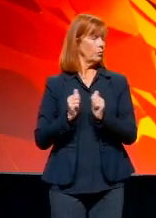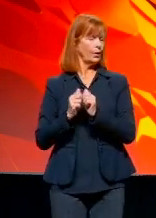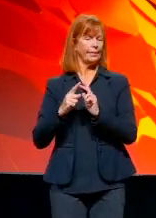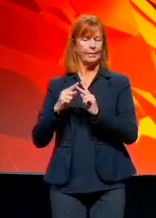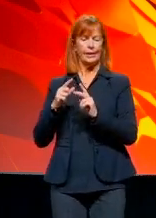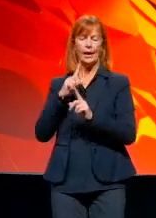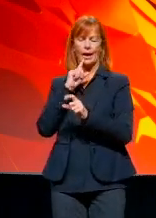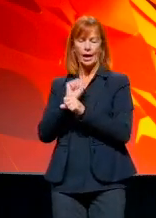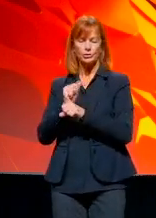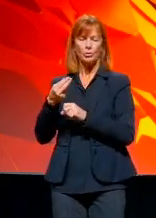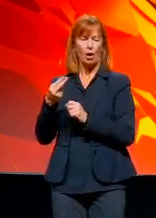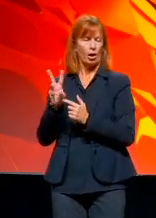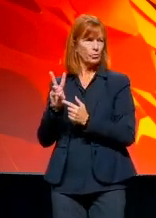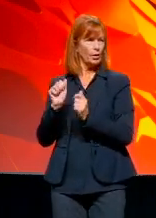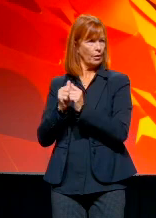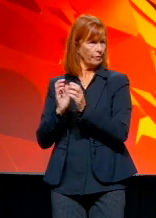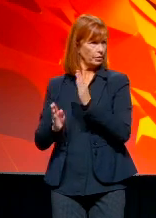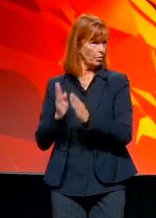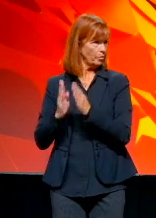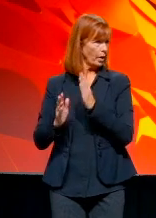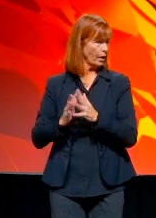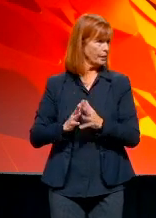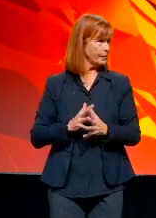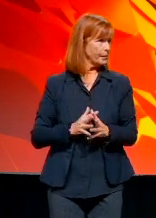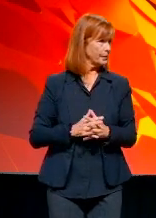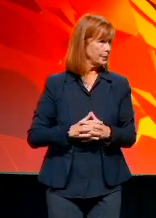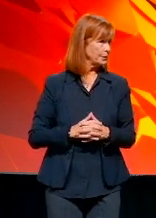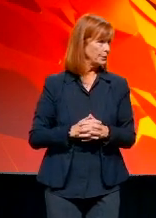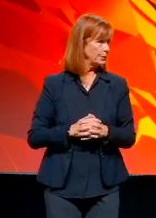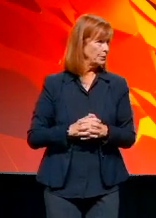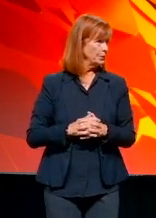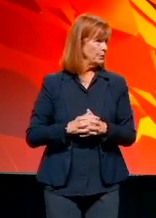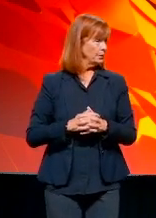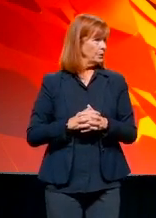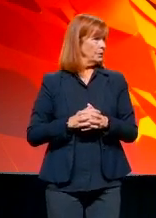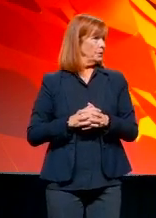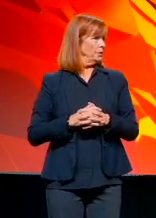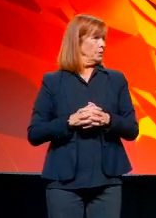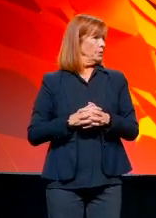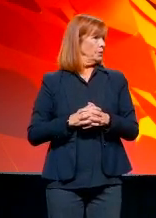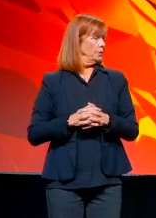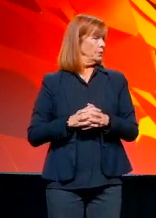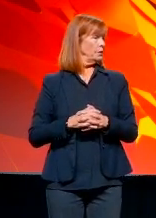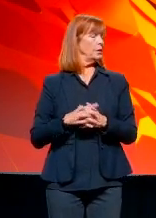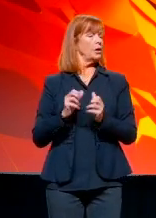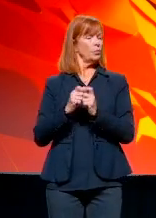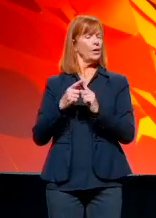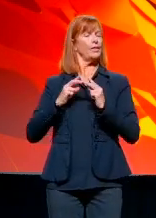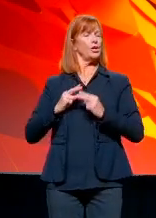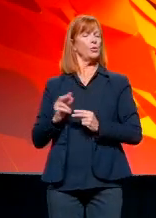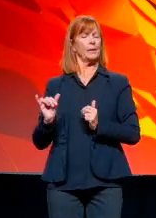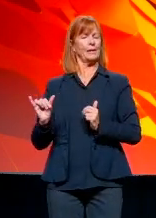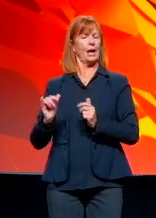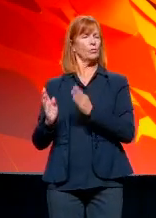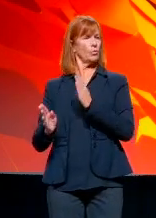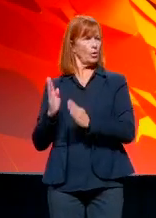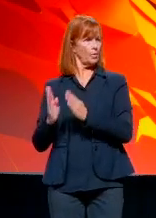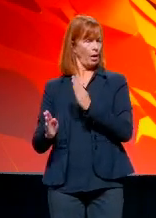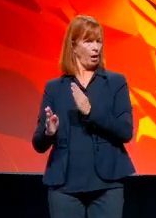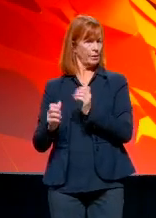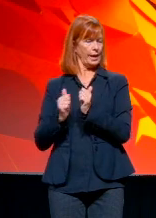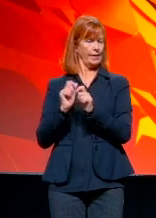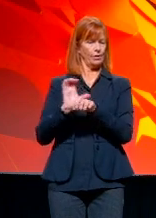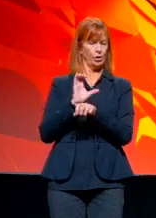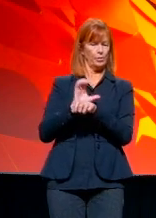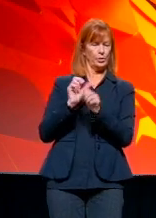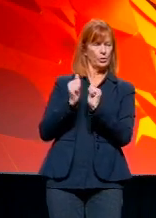able to run inference in real time. Okay, so with the humanoid robots and also the 3 computers that we built